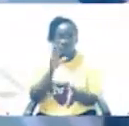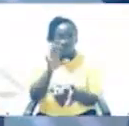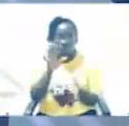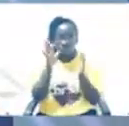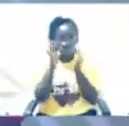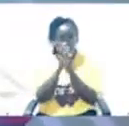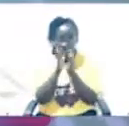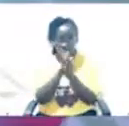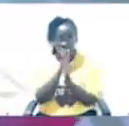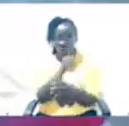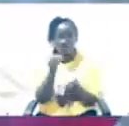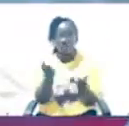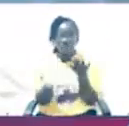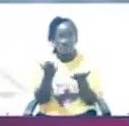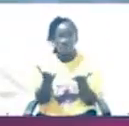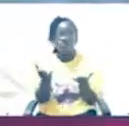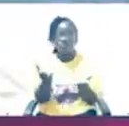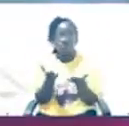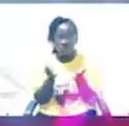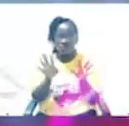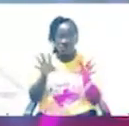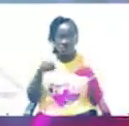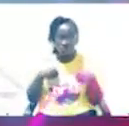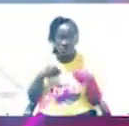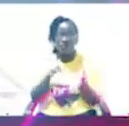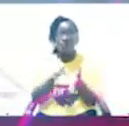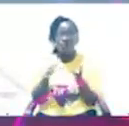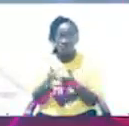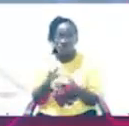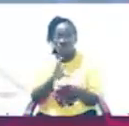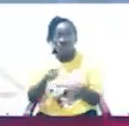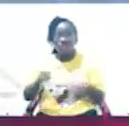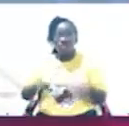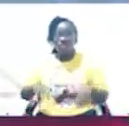him, slip your right hand up.